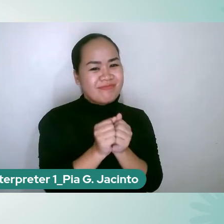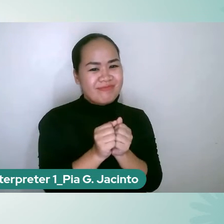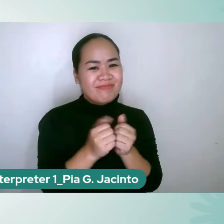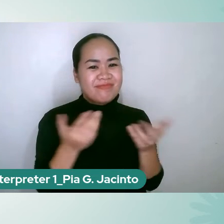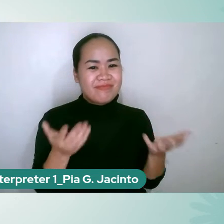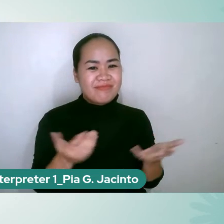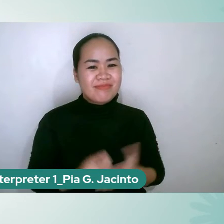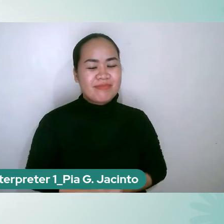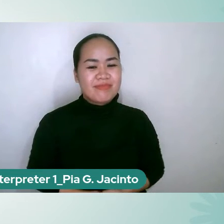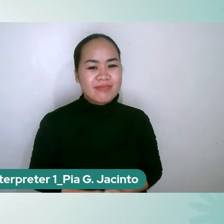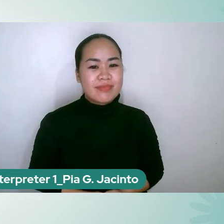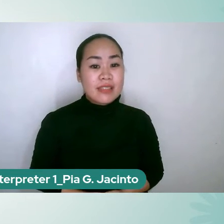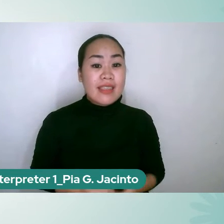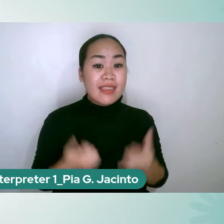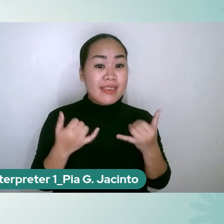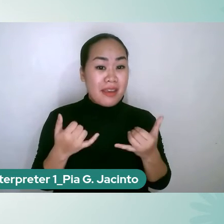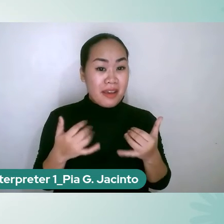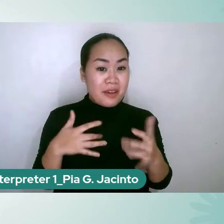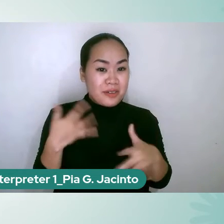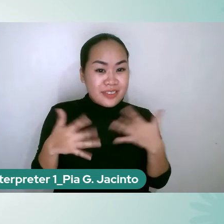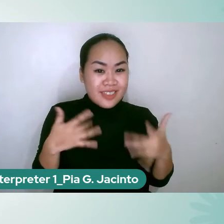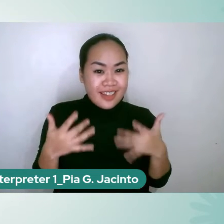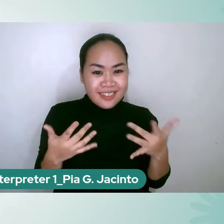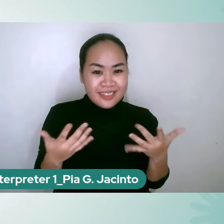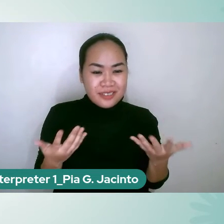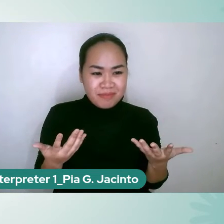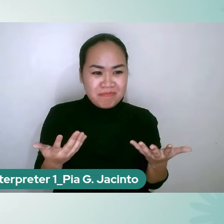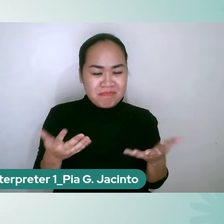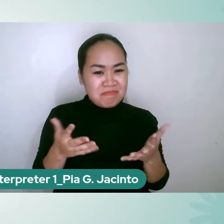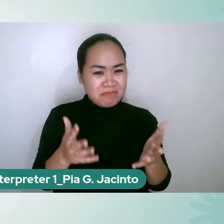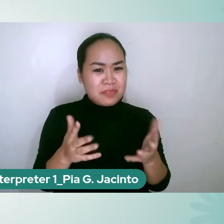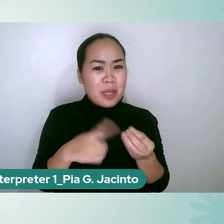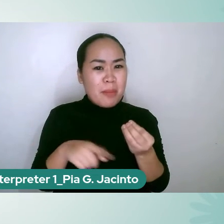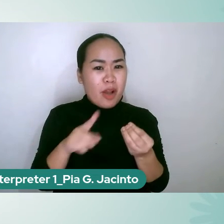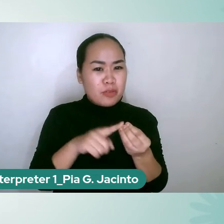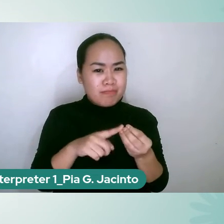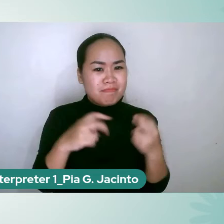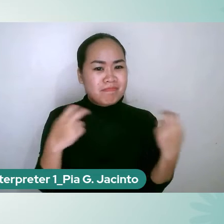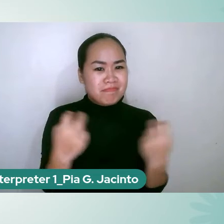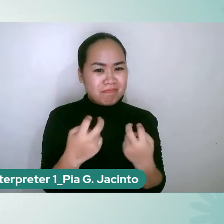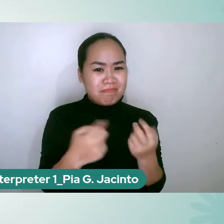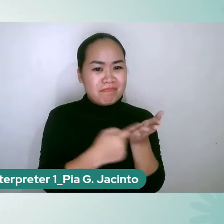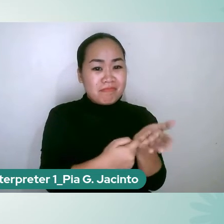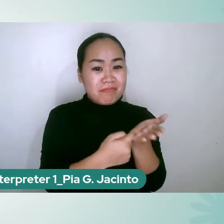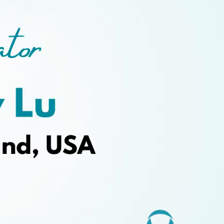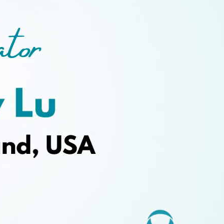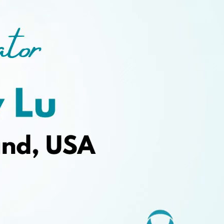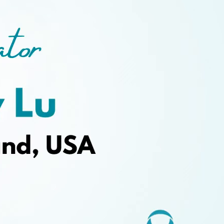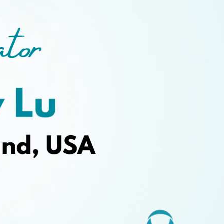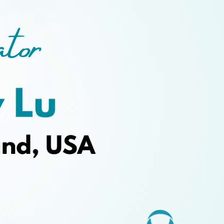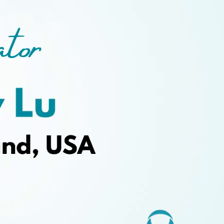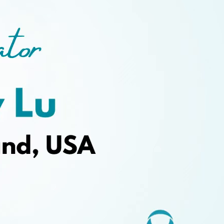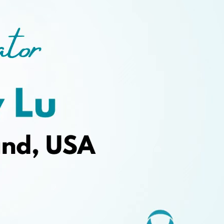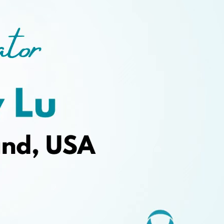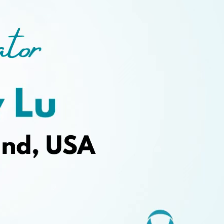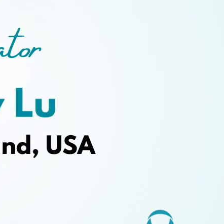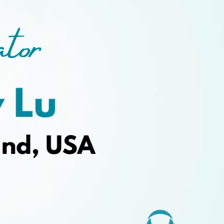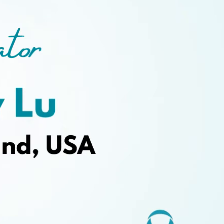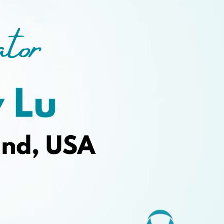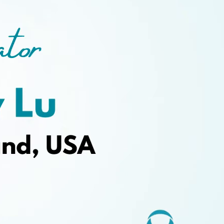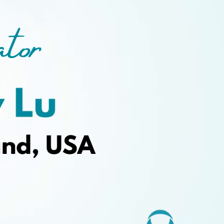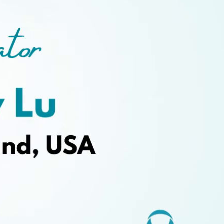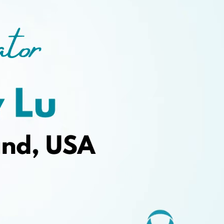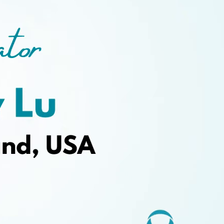Another exciting part of this afternoon's webinar is a panel discussion. We have Dr. Ricky Lu joining us this afternoon as